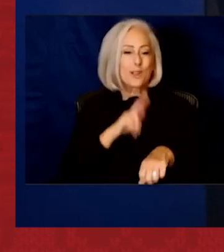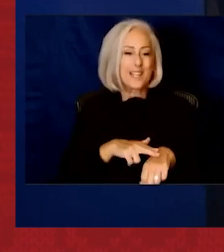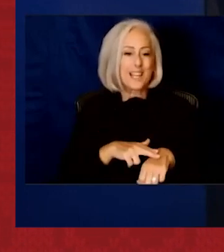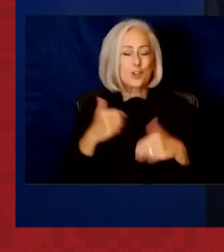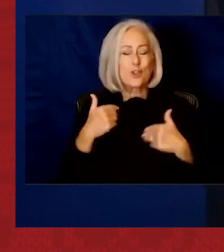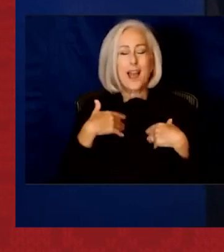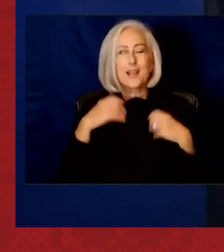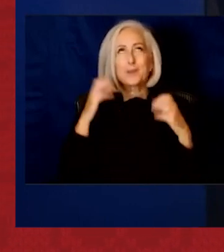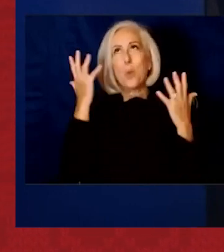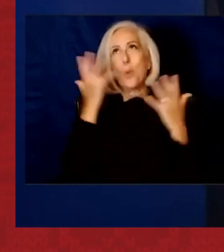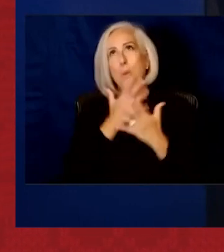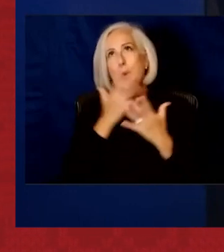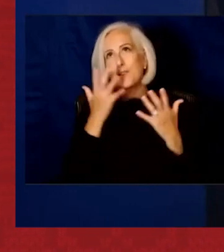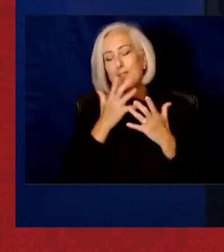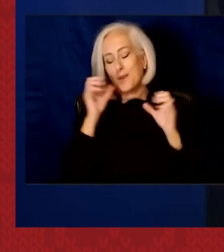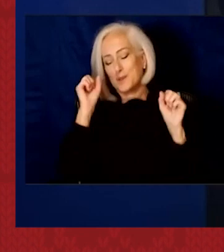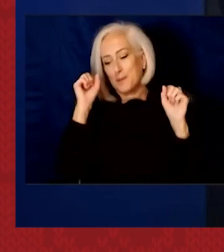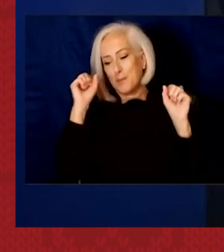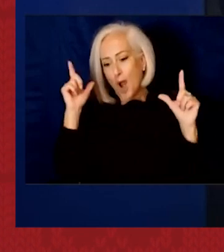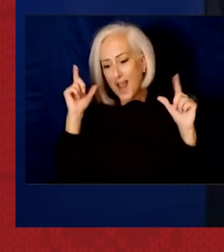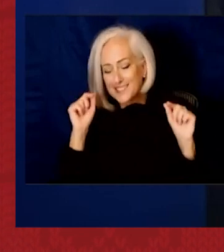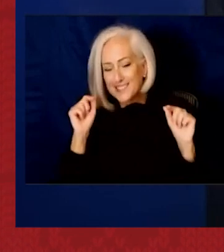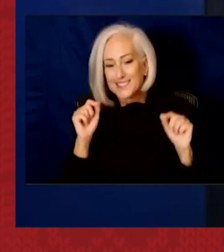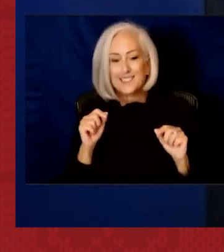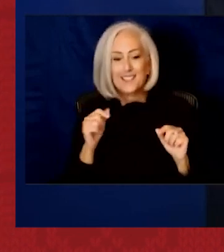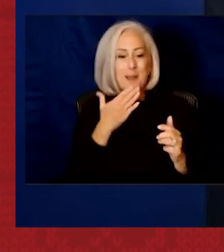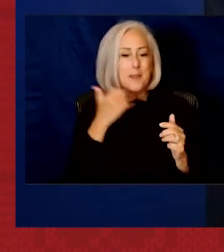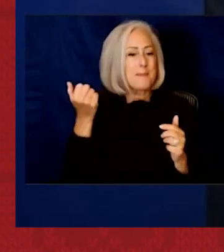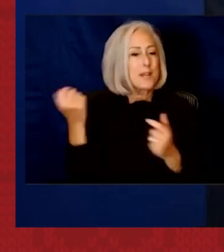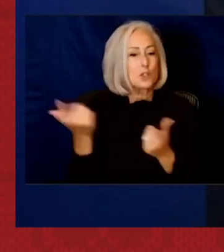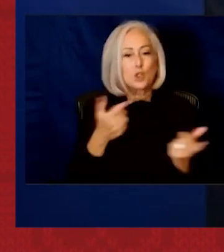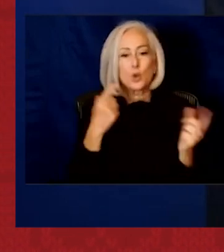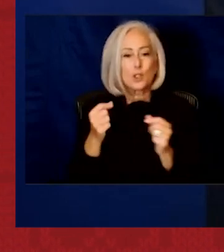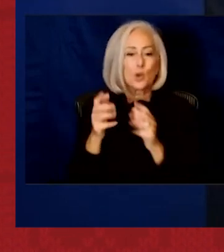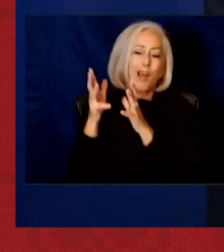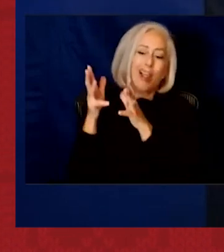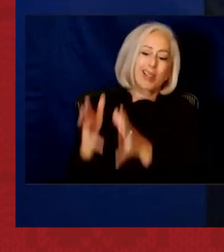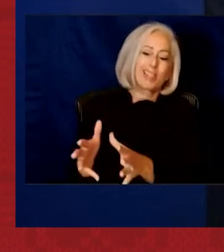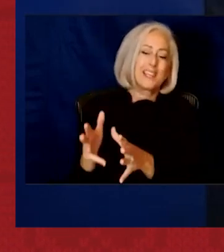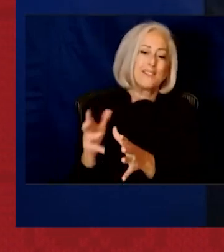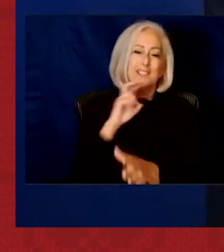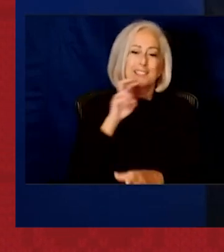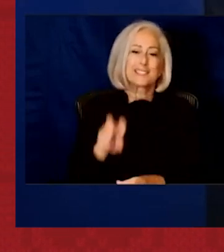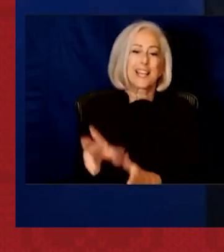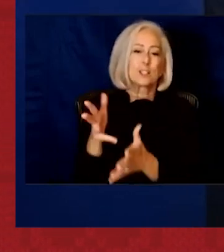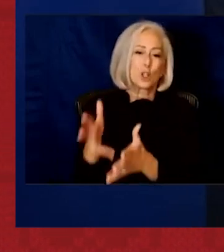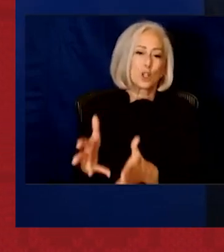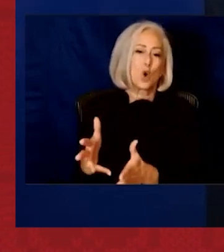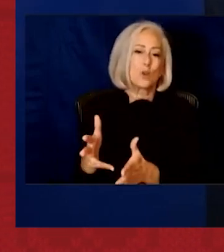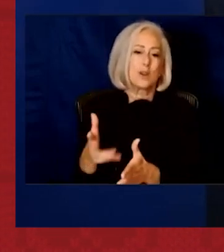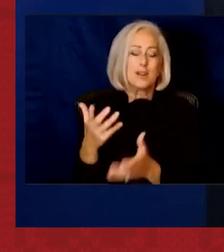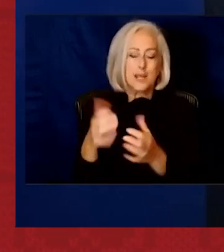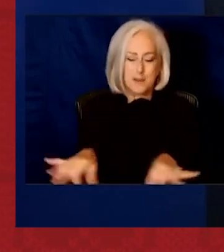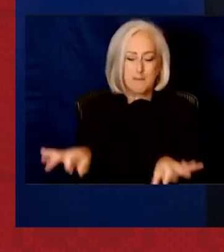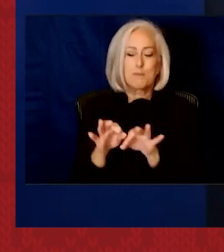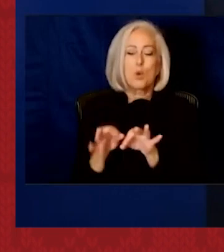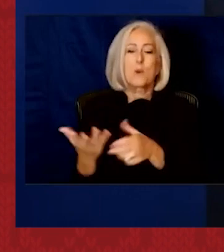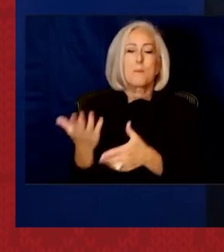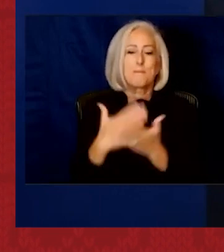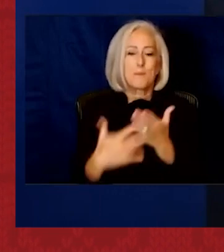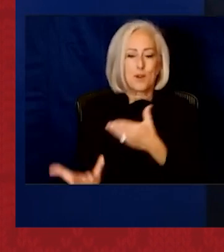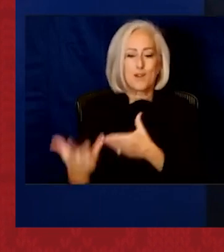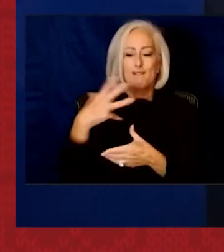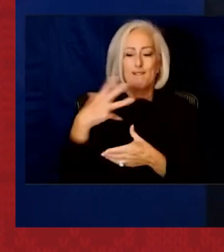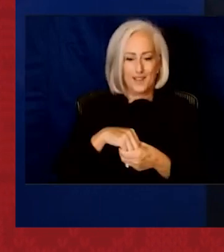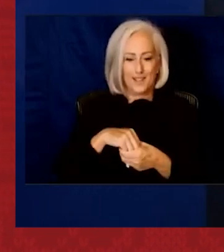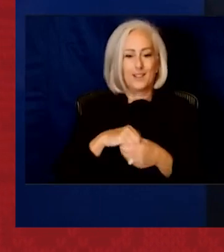could do with snakes is leave them alone because they're a really important part of our life overall and the things they help to protect us from. We just need